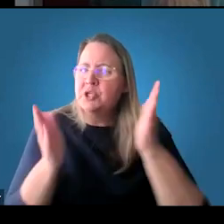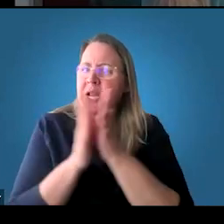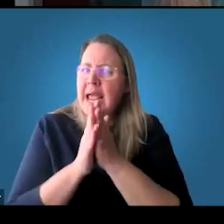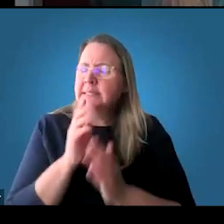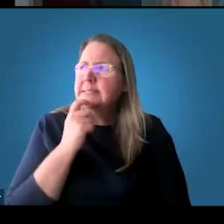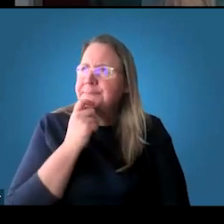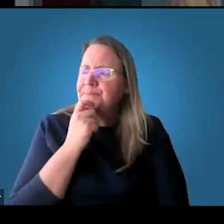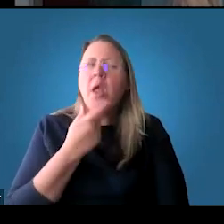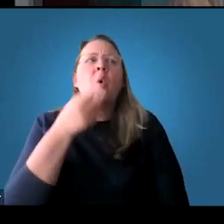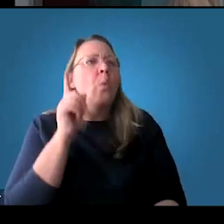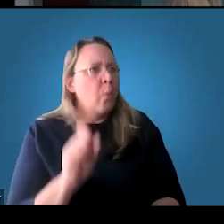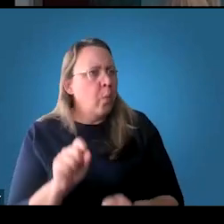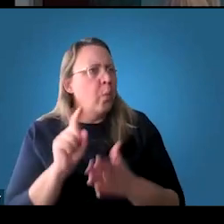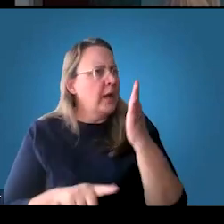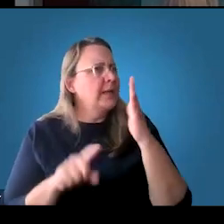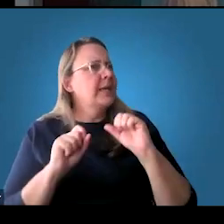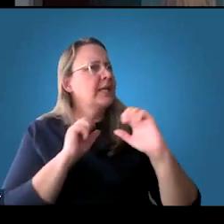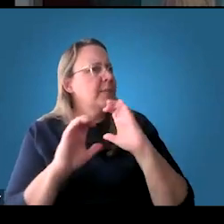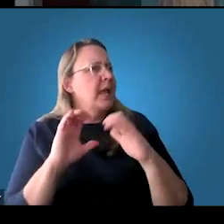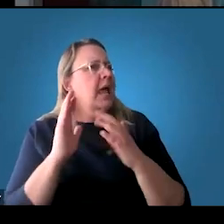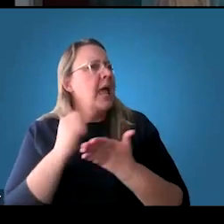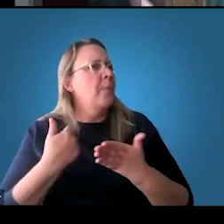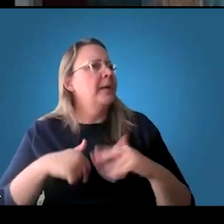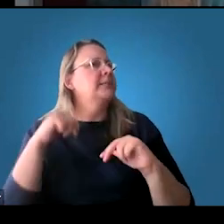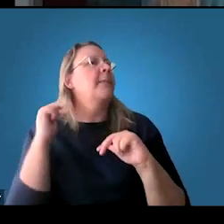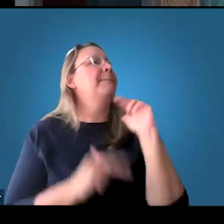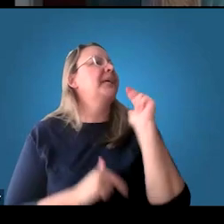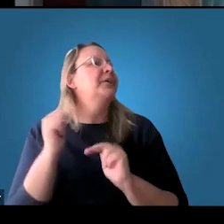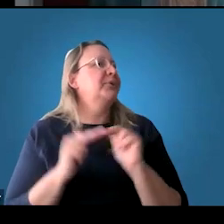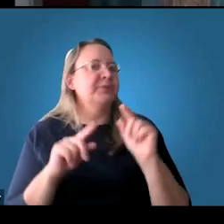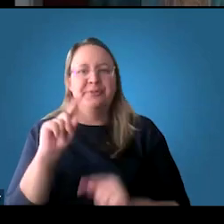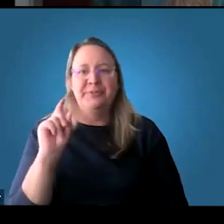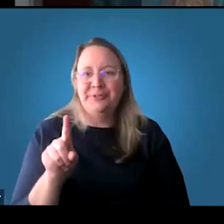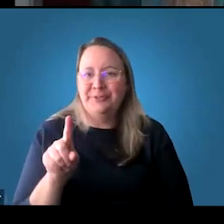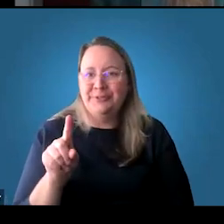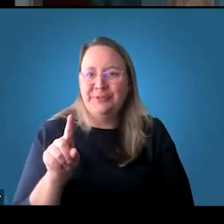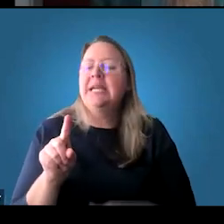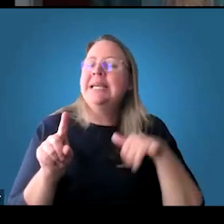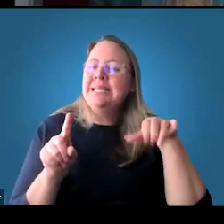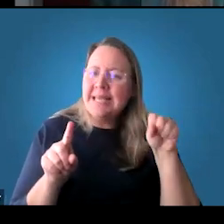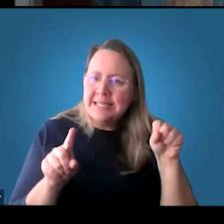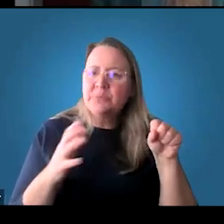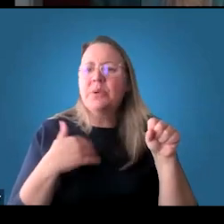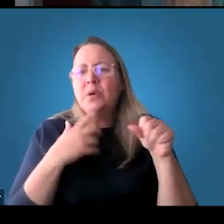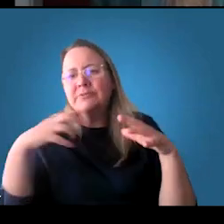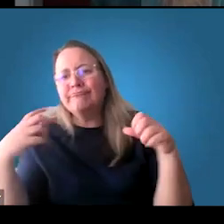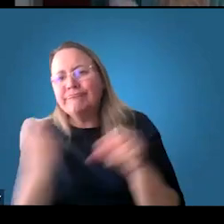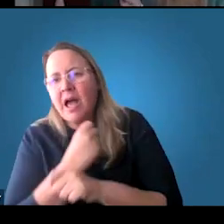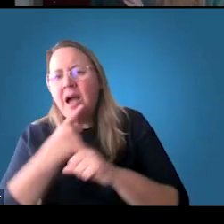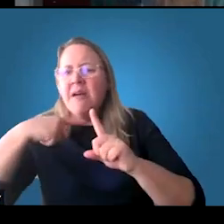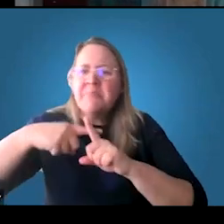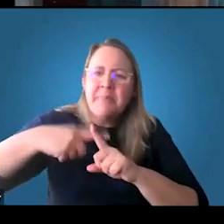ourselves, what can communications help us build? Yes, we still want to achieve that legislative victory. That's huge. That's very